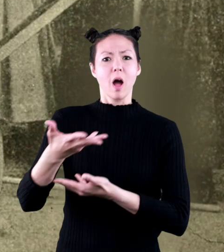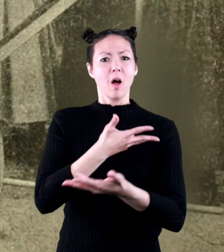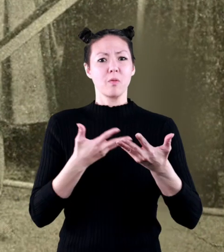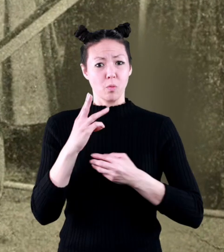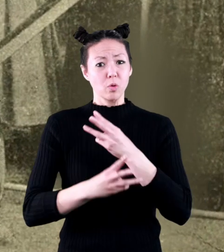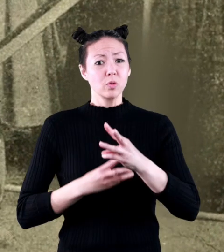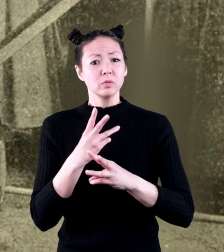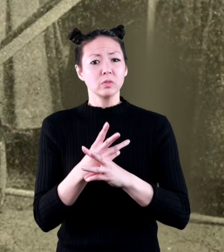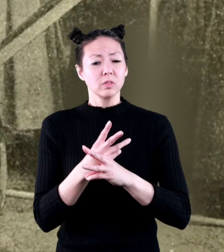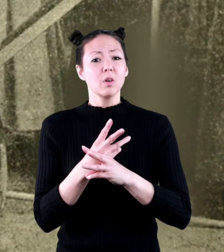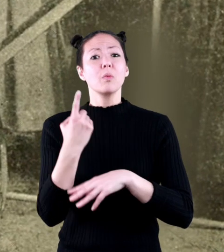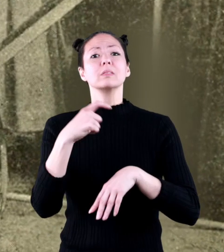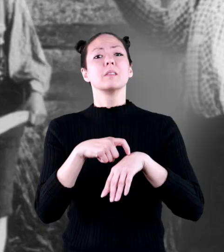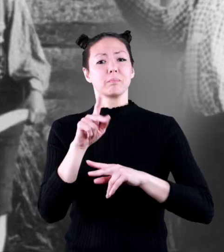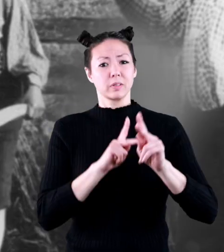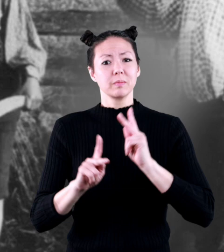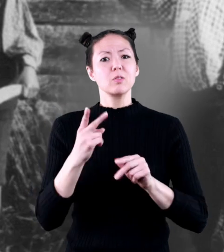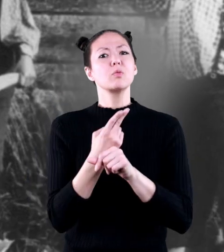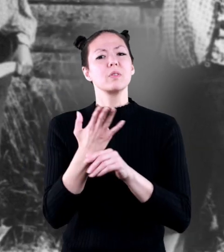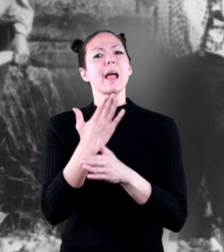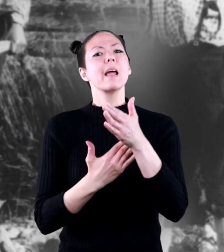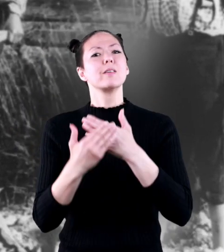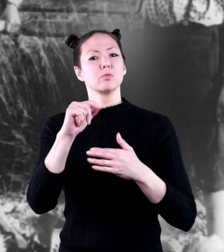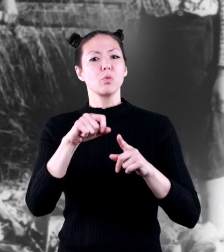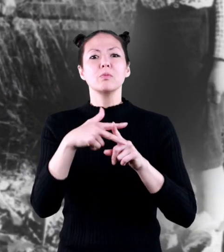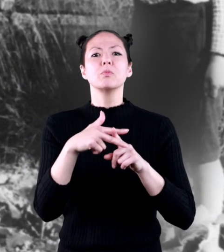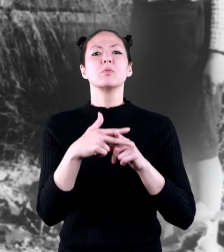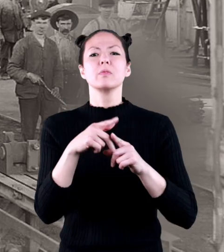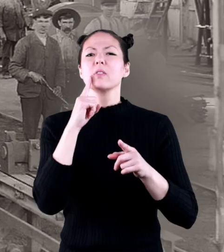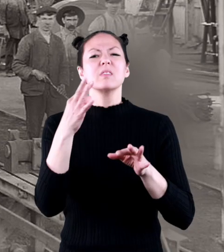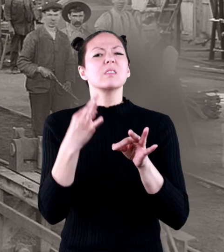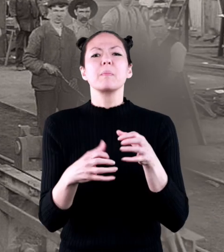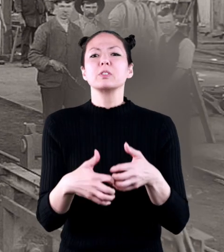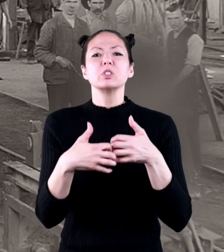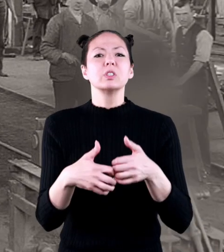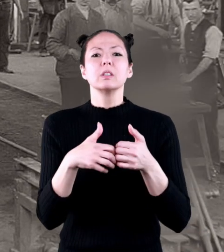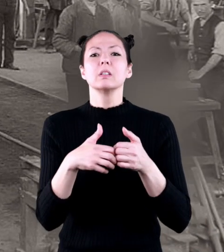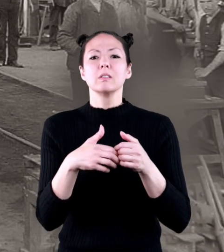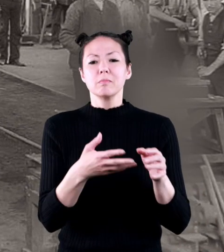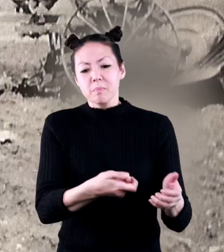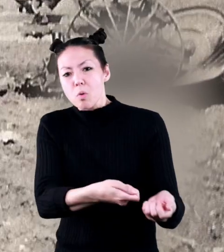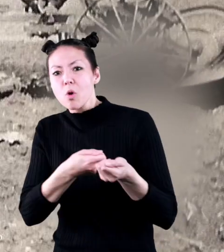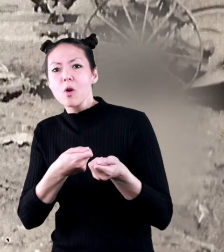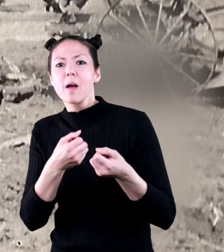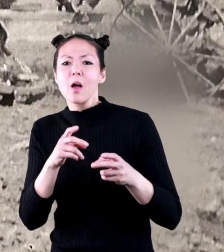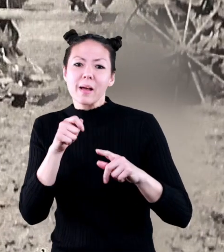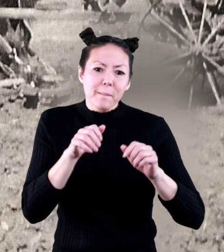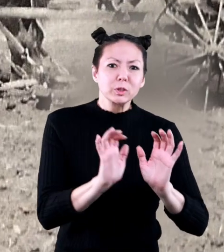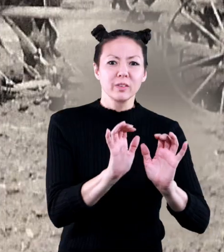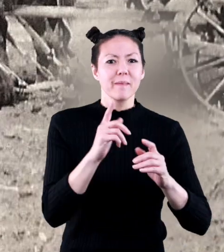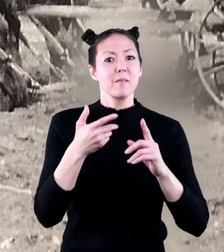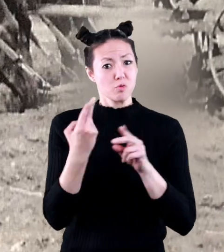At one time, most people used hand tools or simple machines powered by hand or pulled by animals to make the things